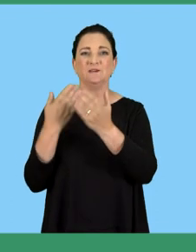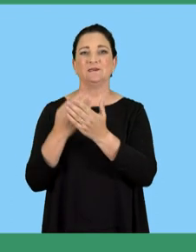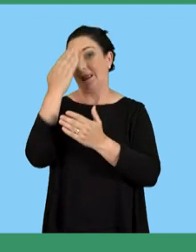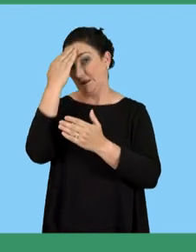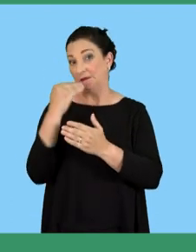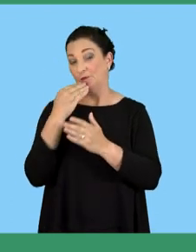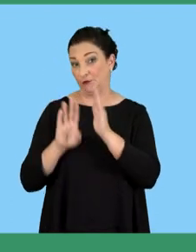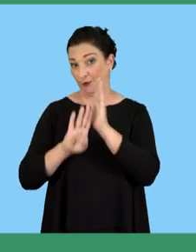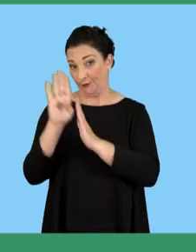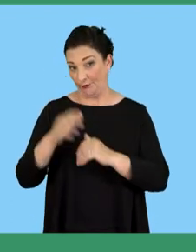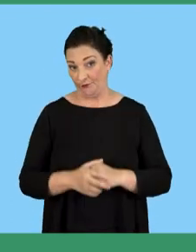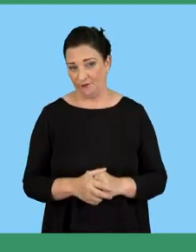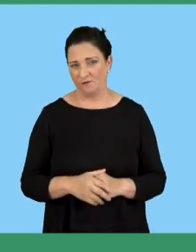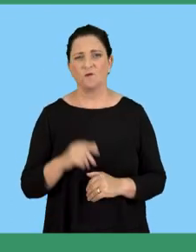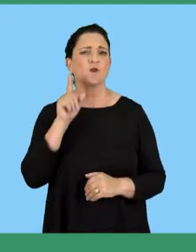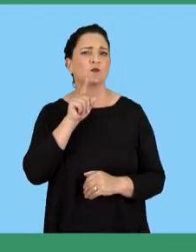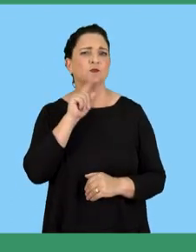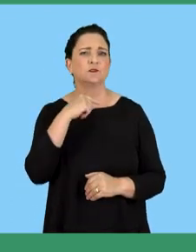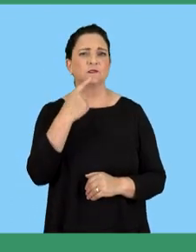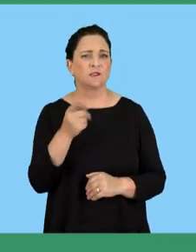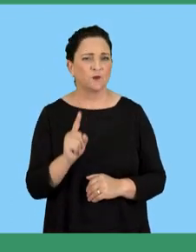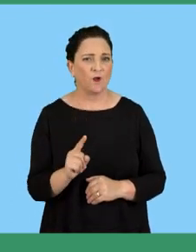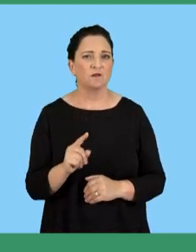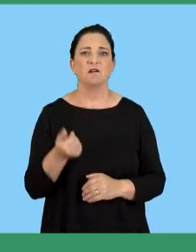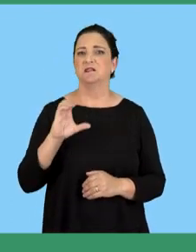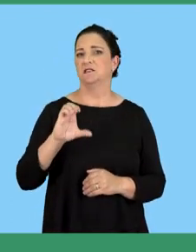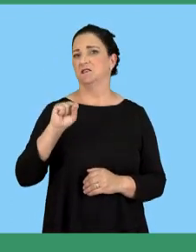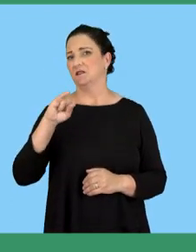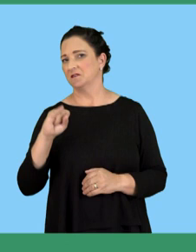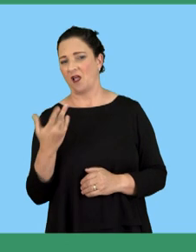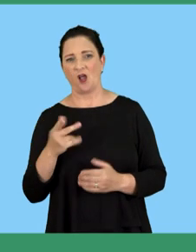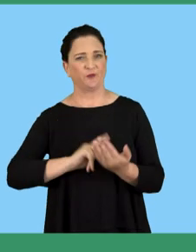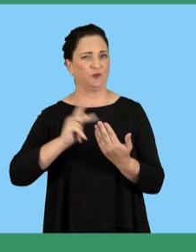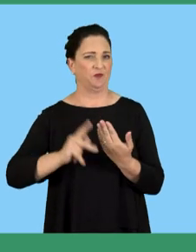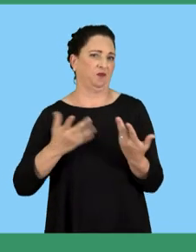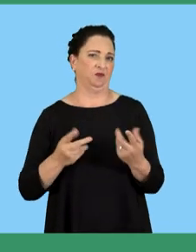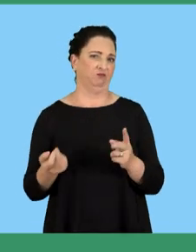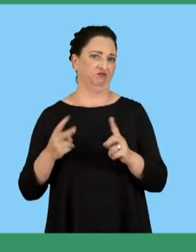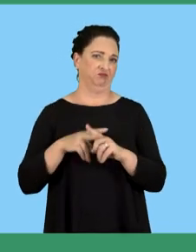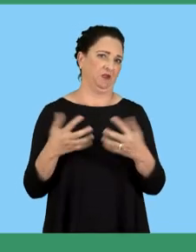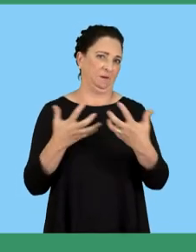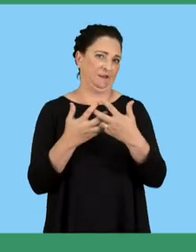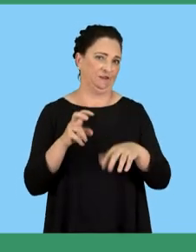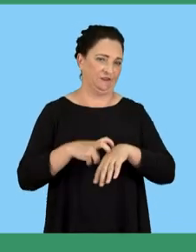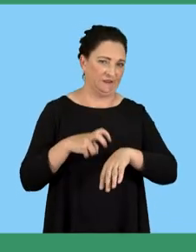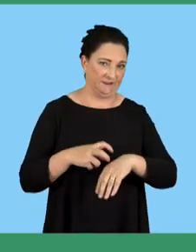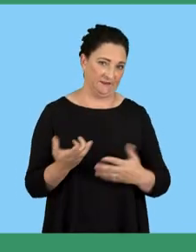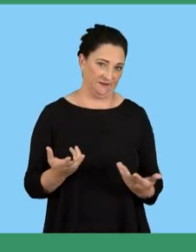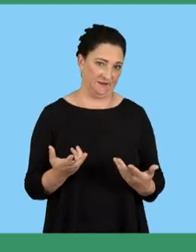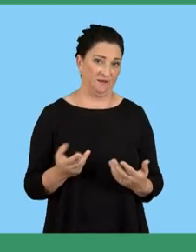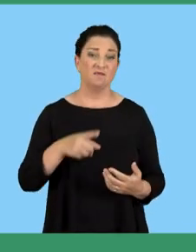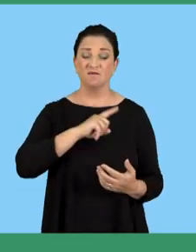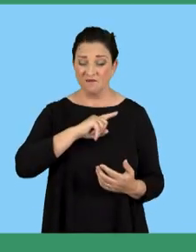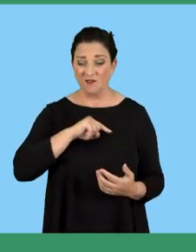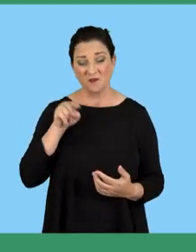of the business. They also mentioned that the CSI projects are not relevant to their needs. So that would also be considered to be